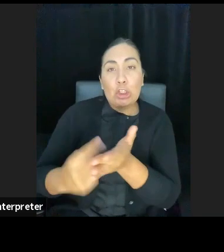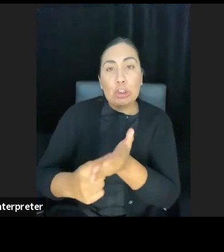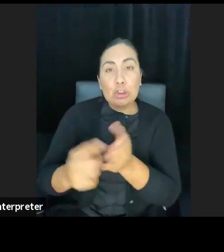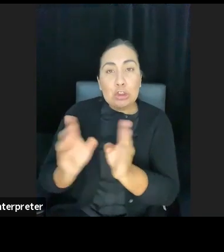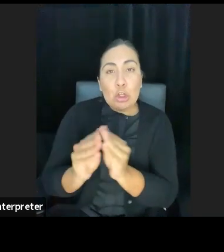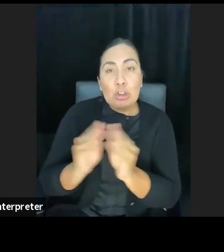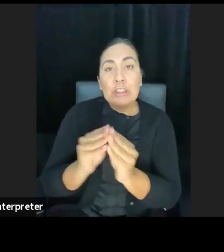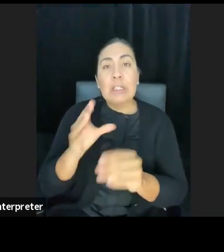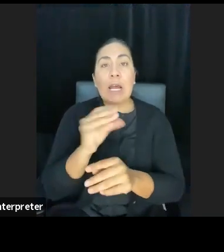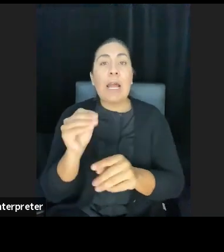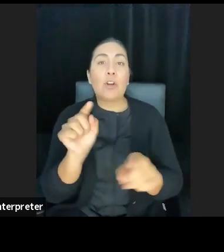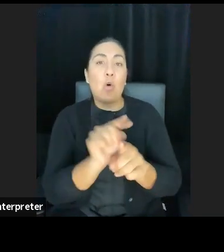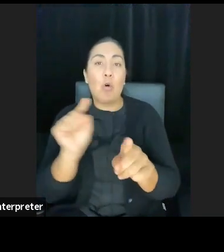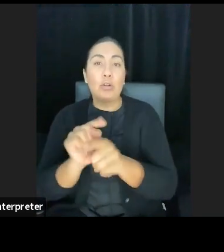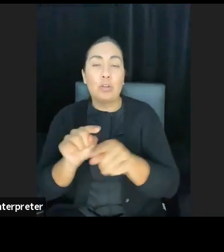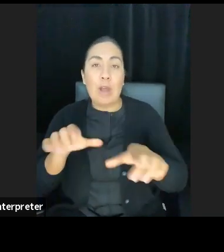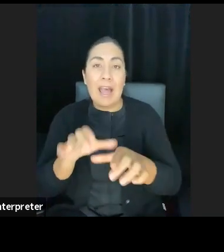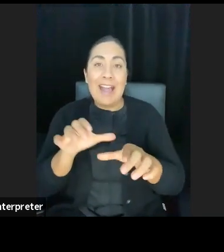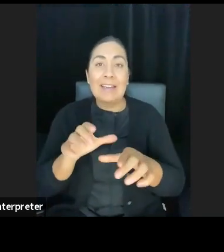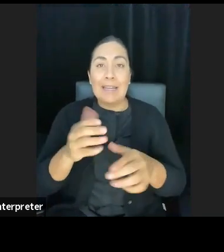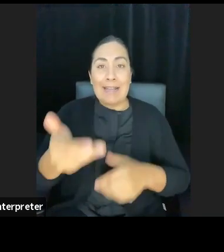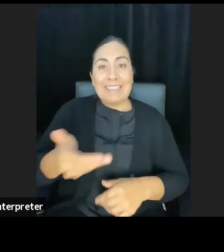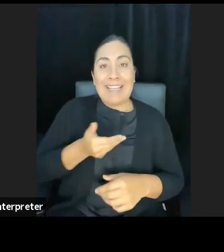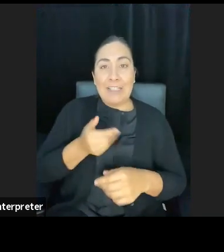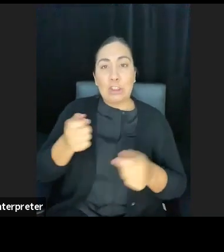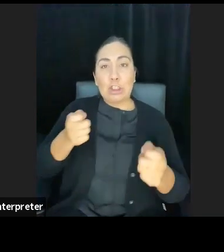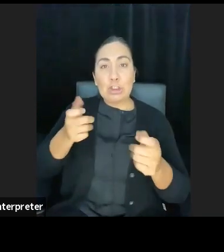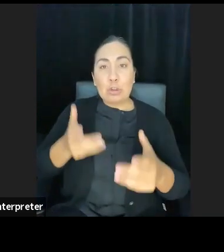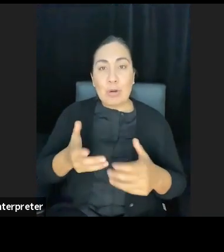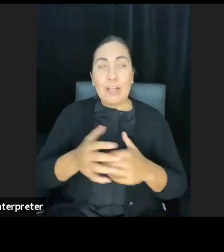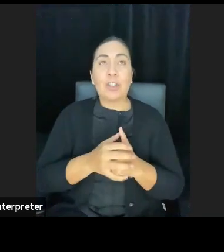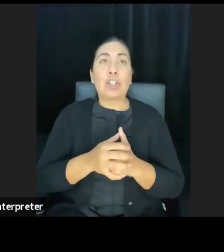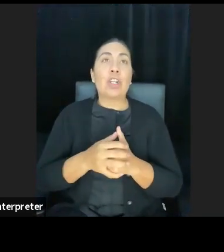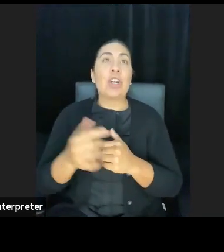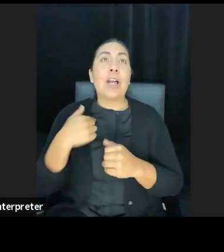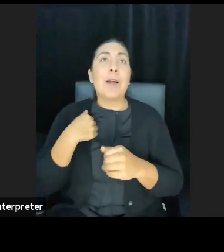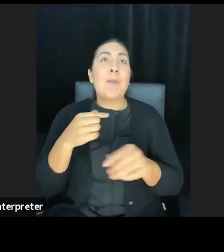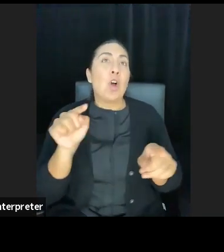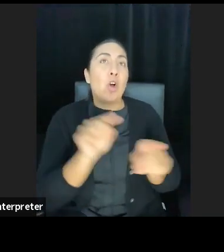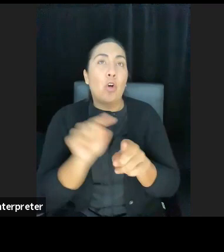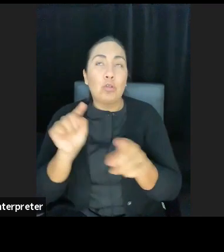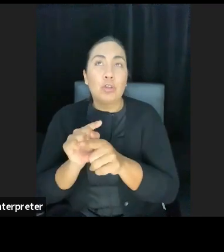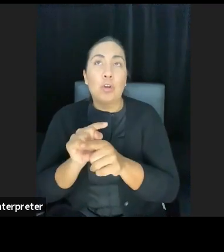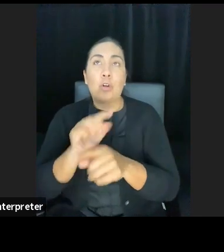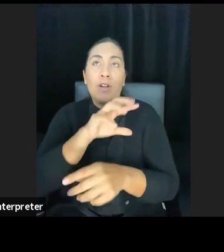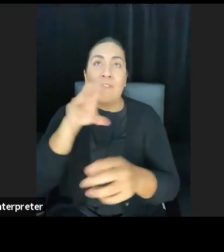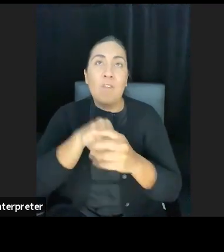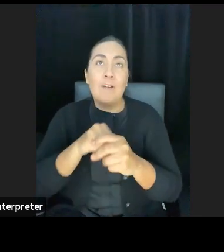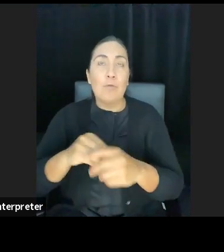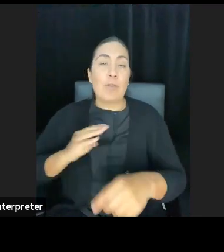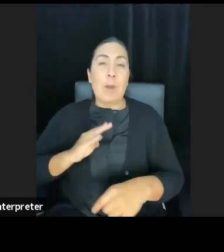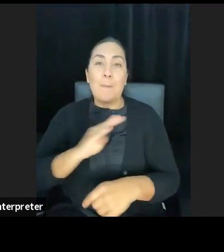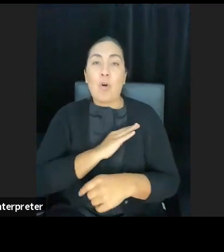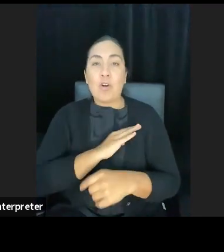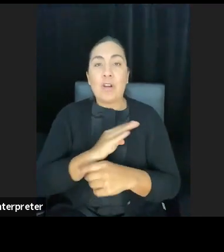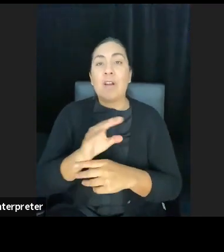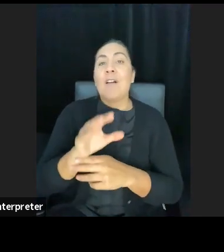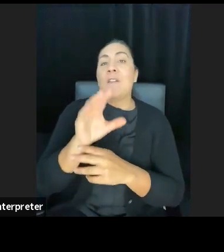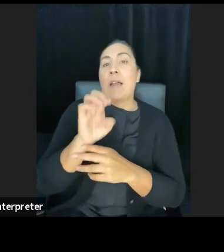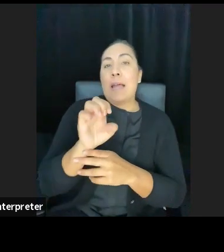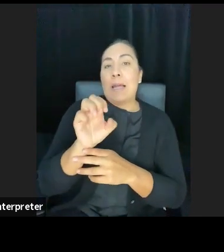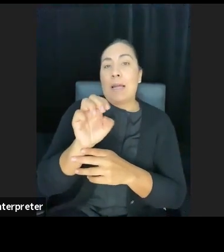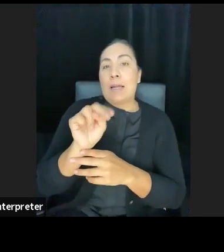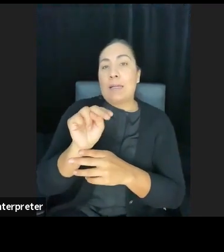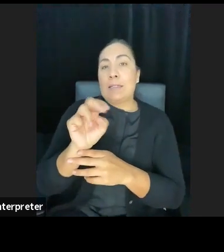guest director for the Fury Factory Festival. I'm co-president of the board of the Network of Ensemble Theaters, so I'm working with a lot of just